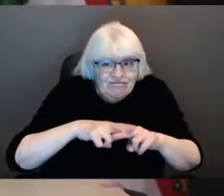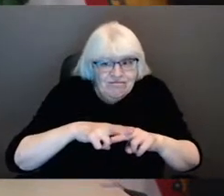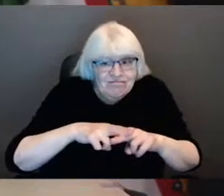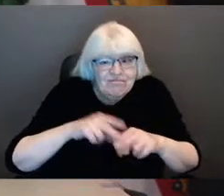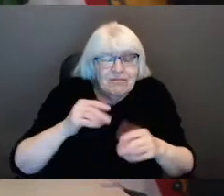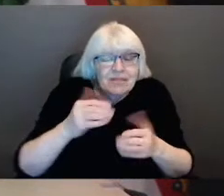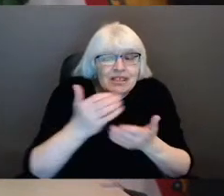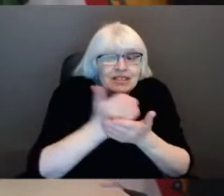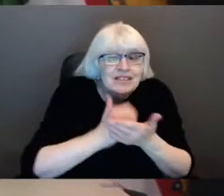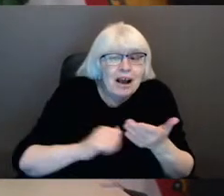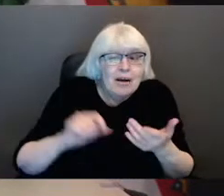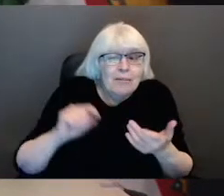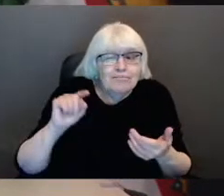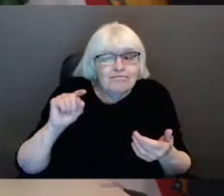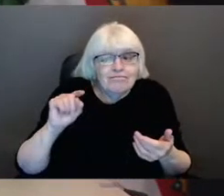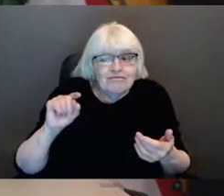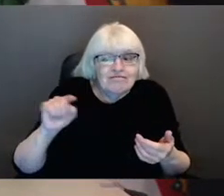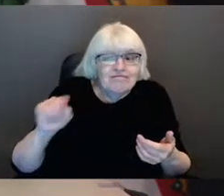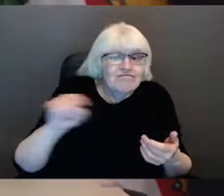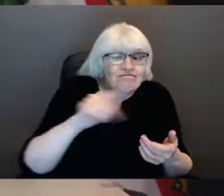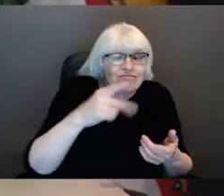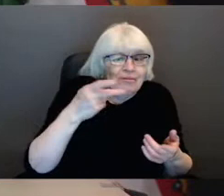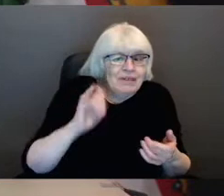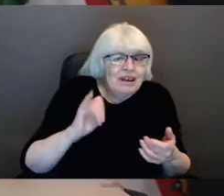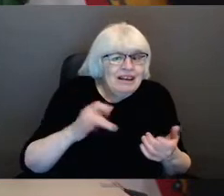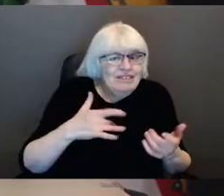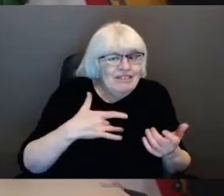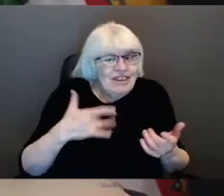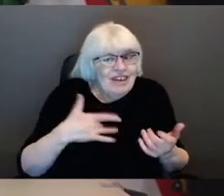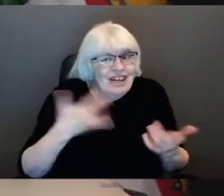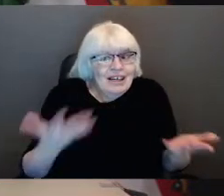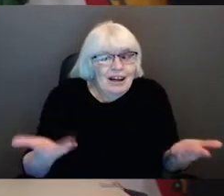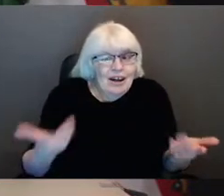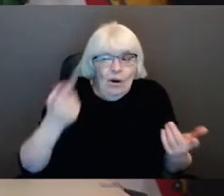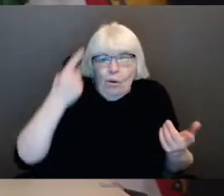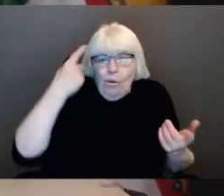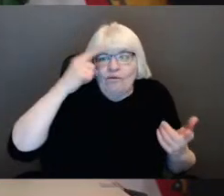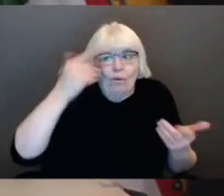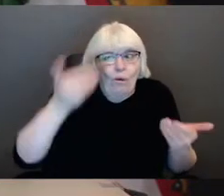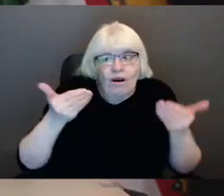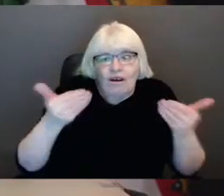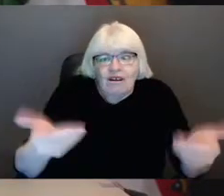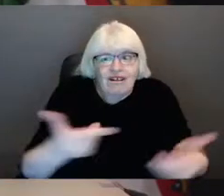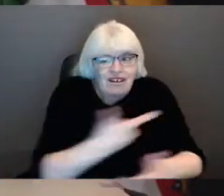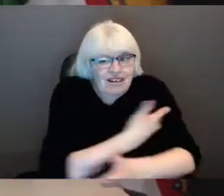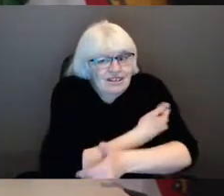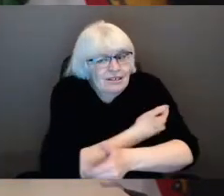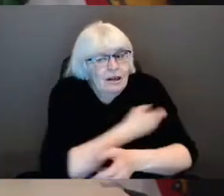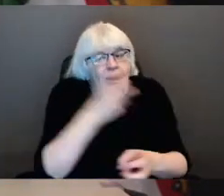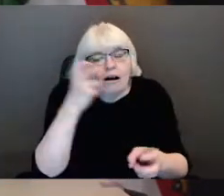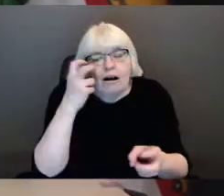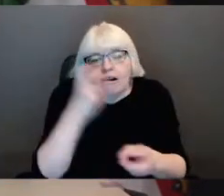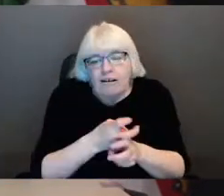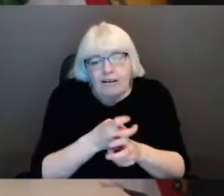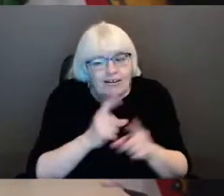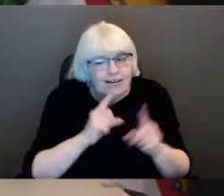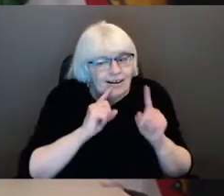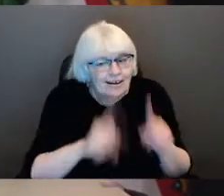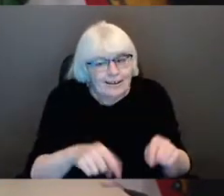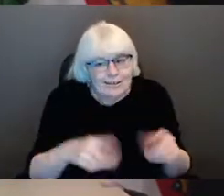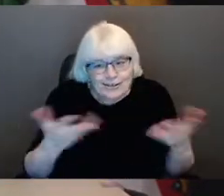process. That's a hard question to really answer, other than